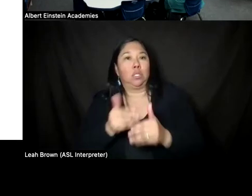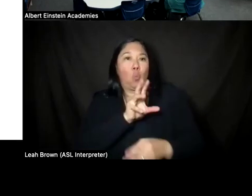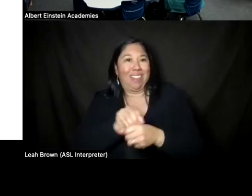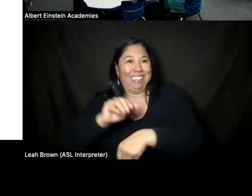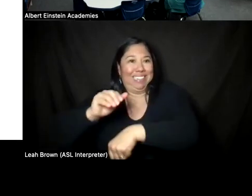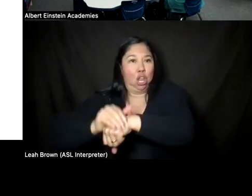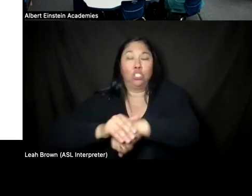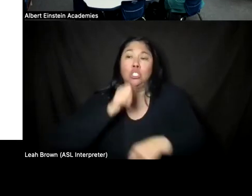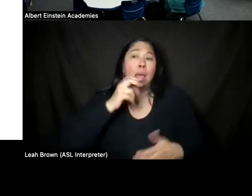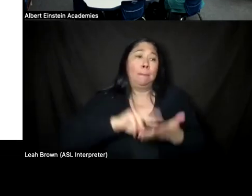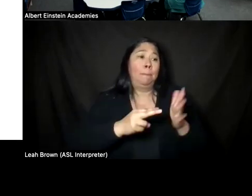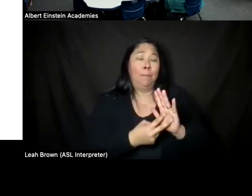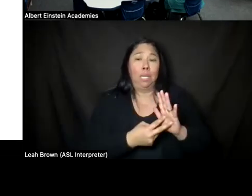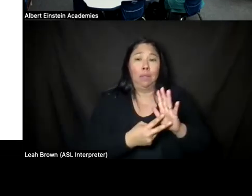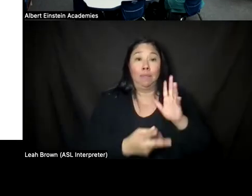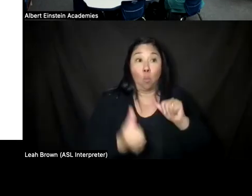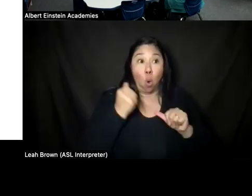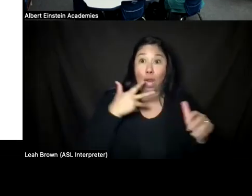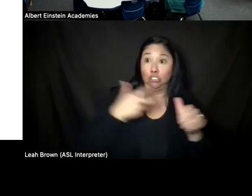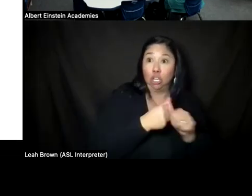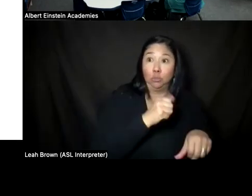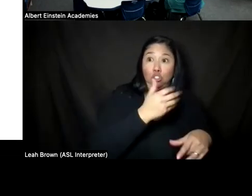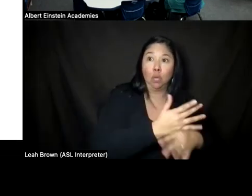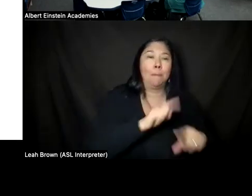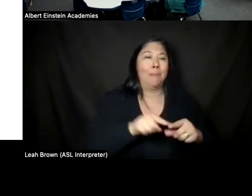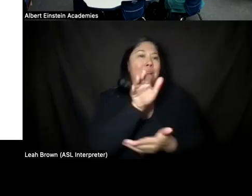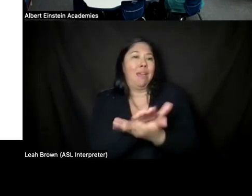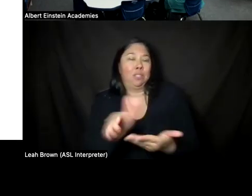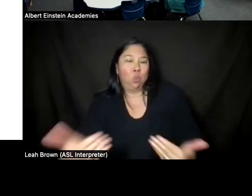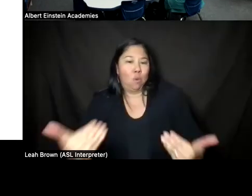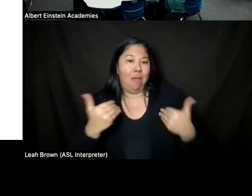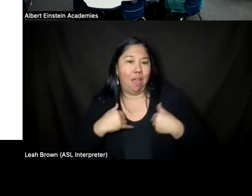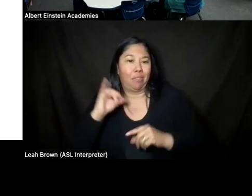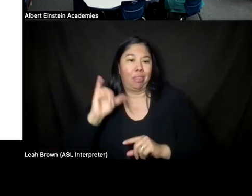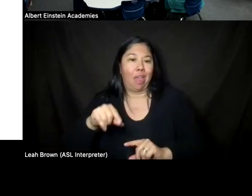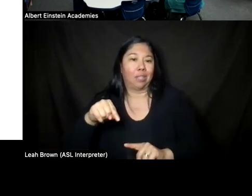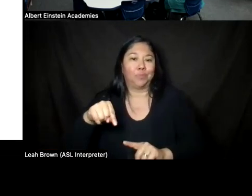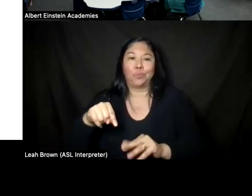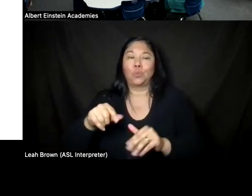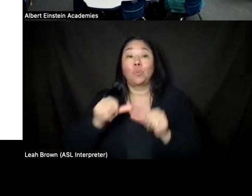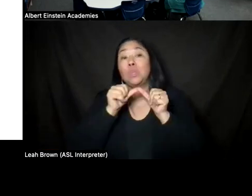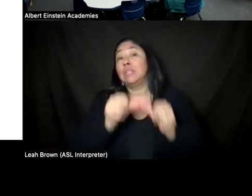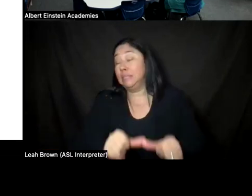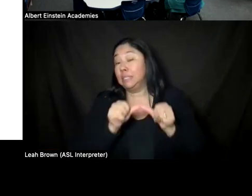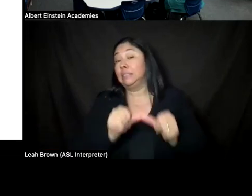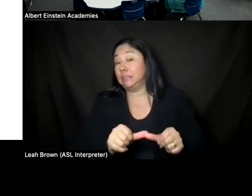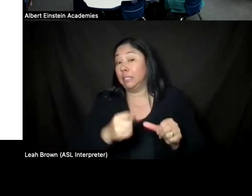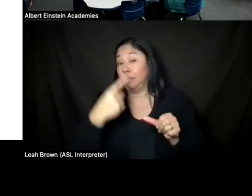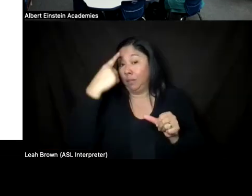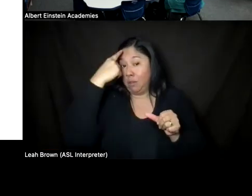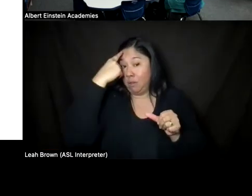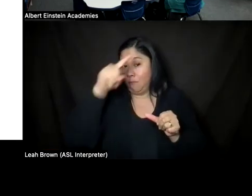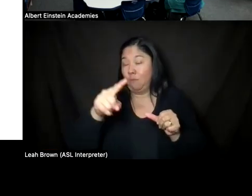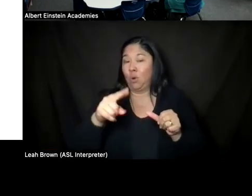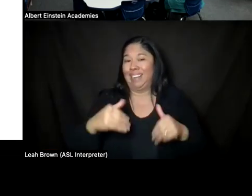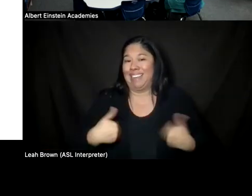that they're not learning vocab and whatnot in German, but it's just really nice to have that consistency first, at such a young age, I